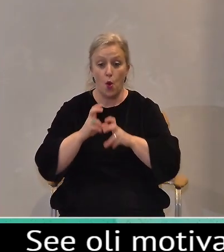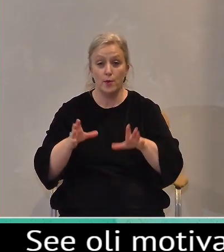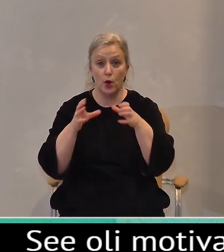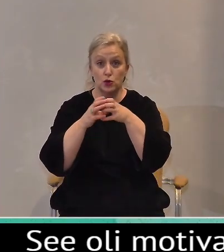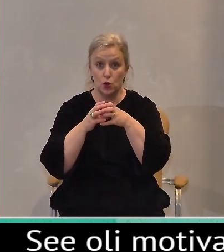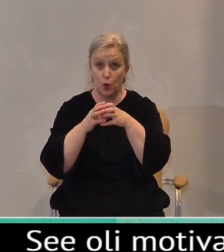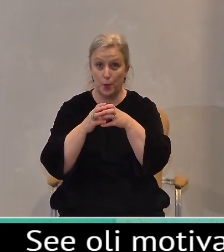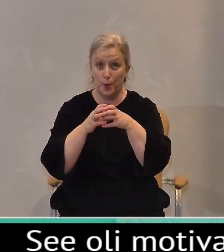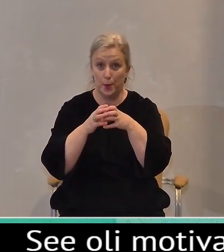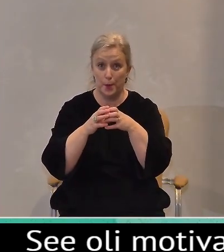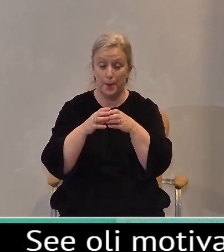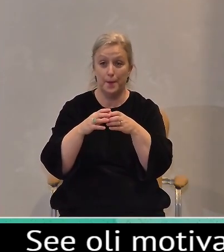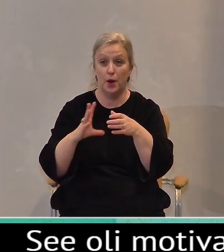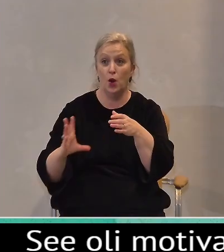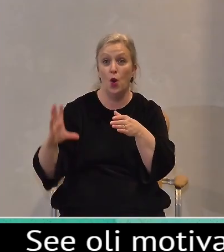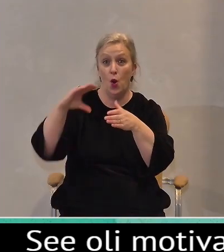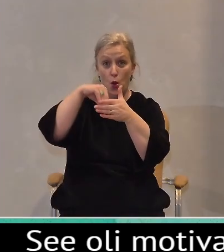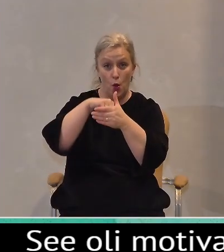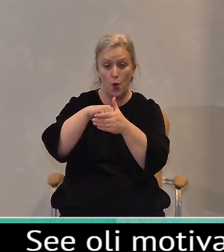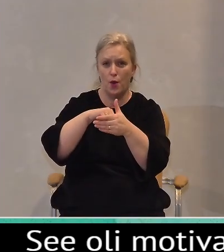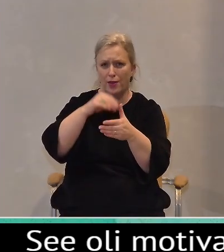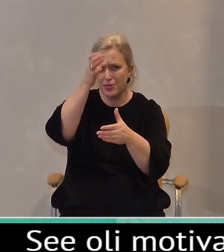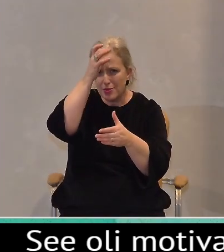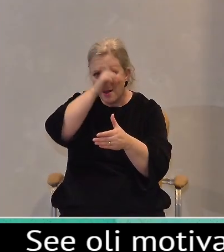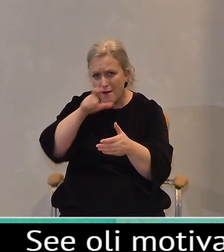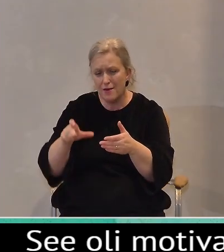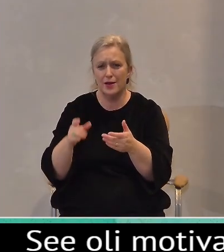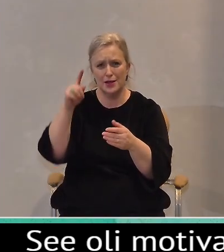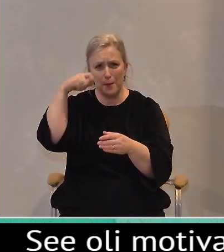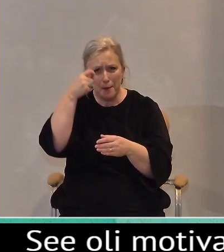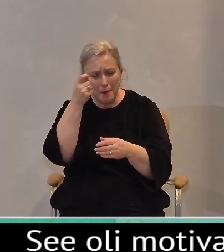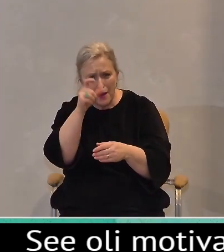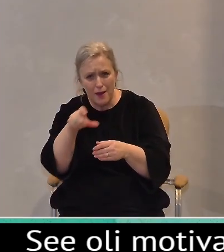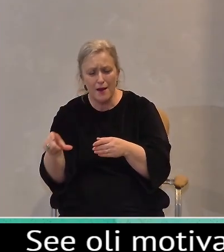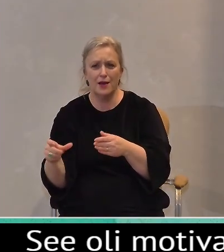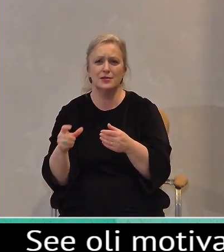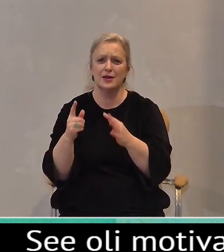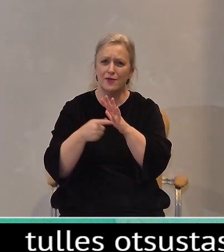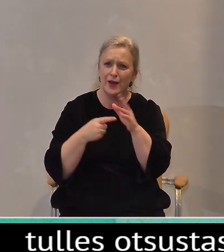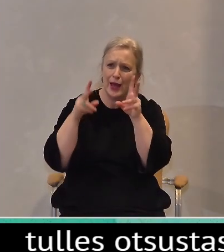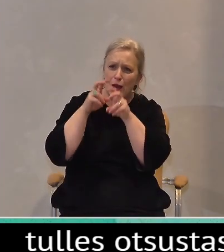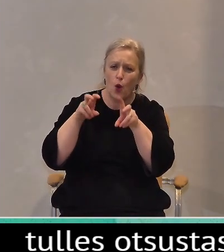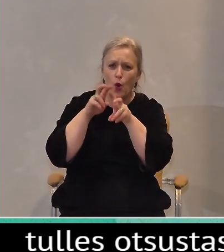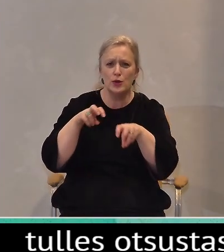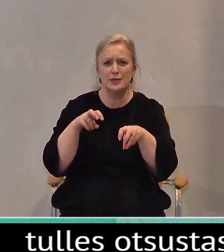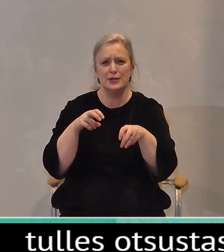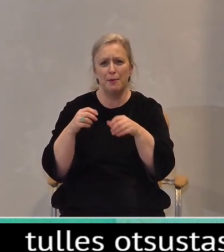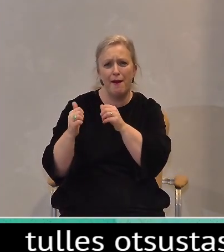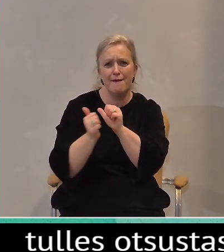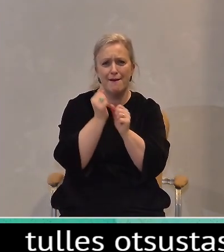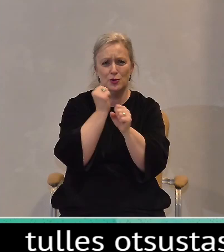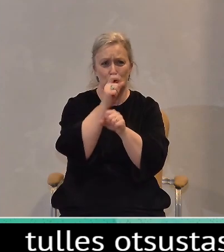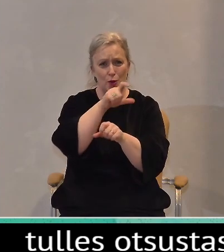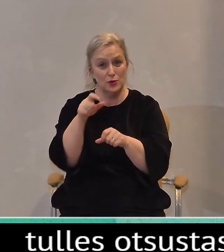and the development of the cerebellum. And I'm glad that a number of researchers and